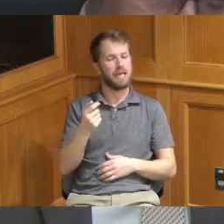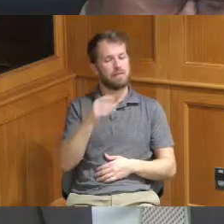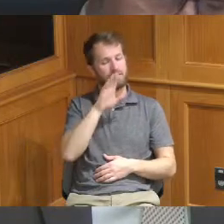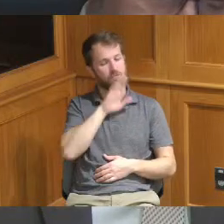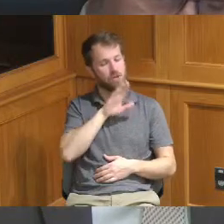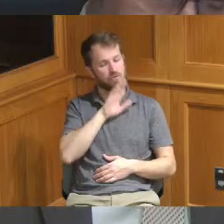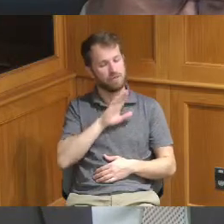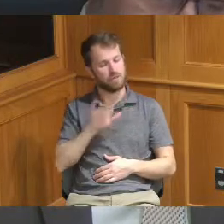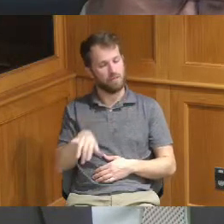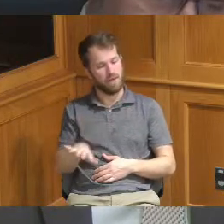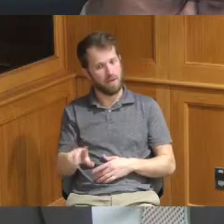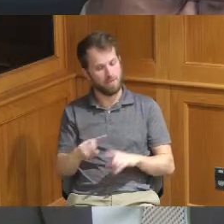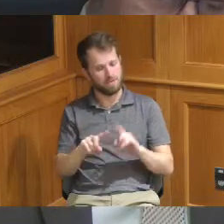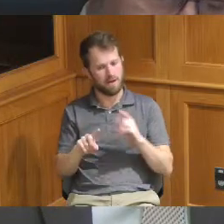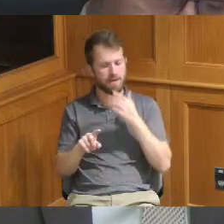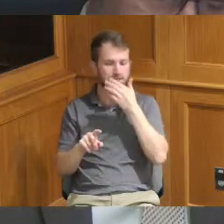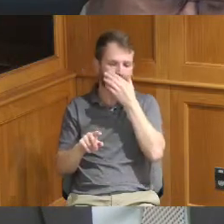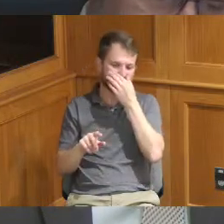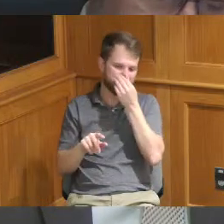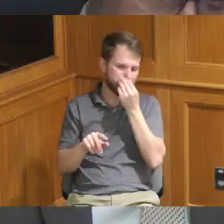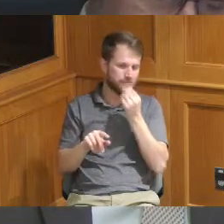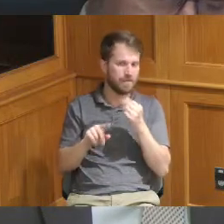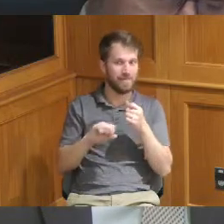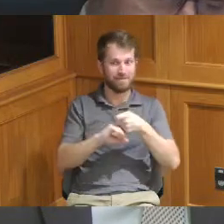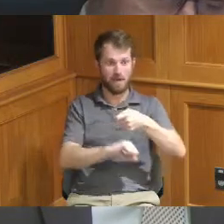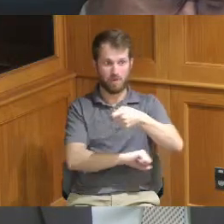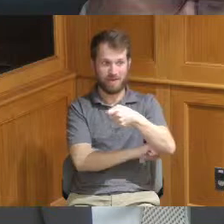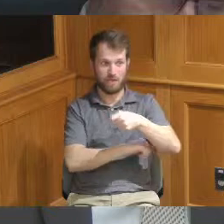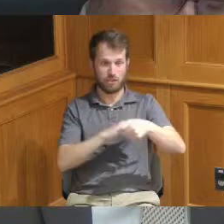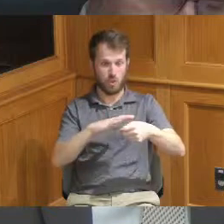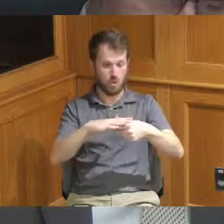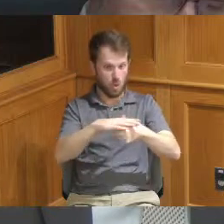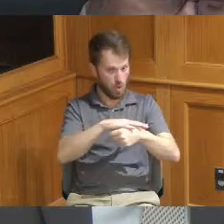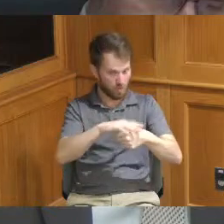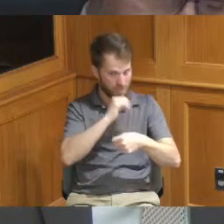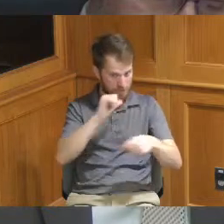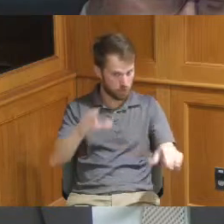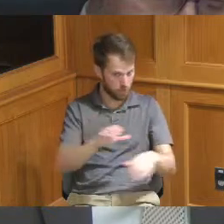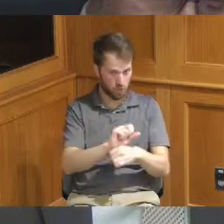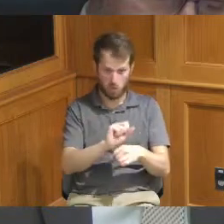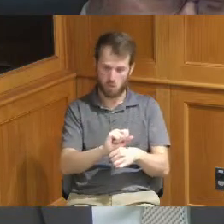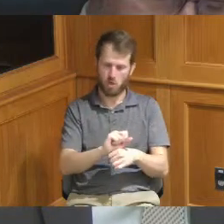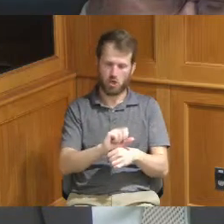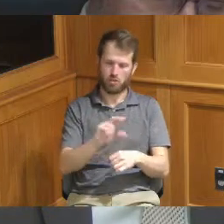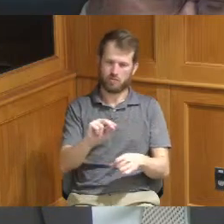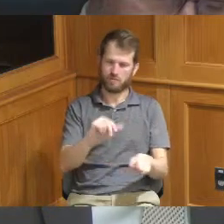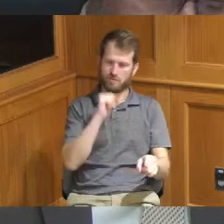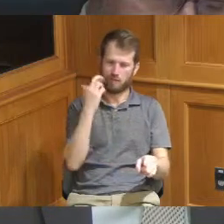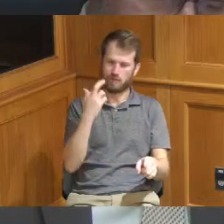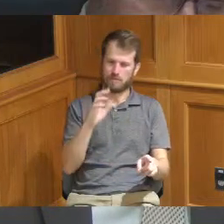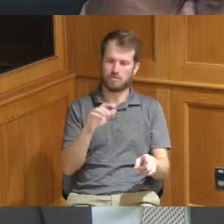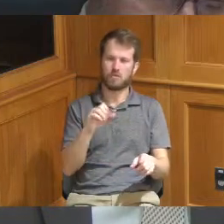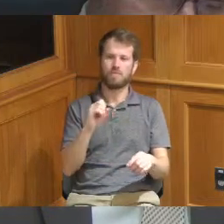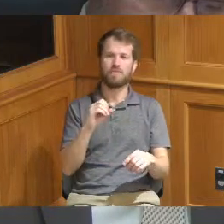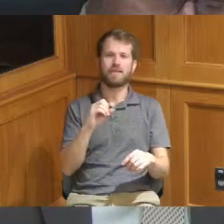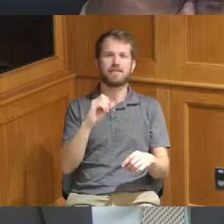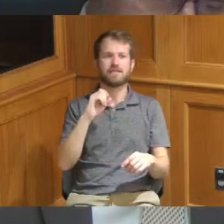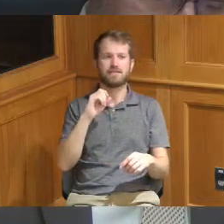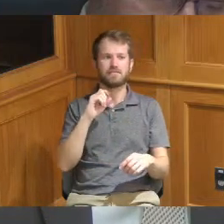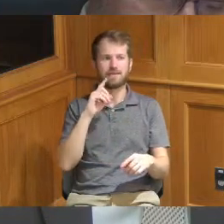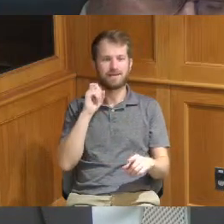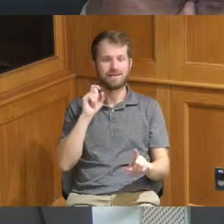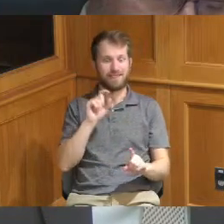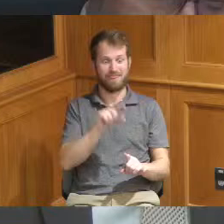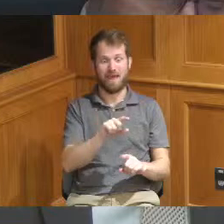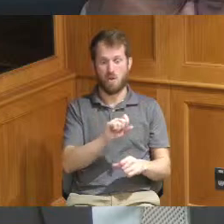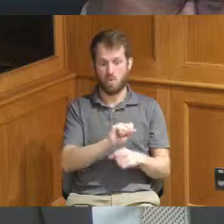with that, it is not because that foundation locally isn't doing its work, because this is a result of the work of that